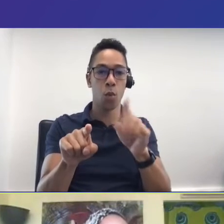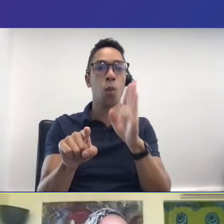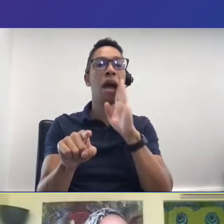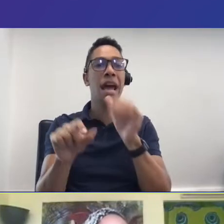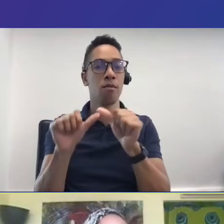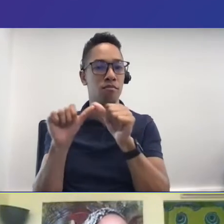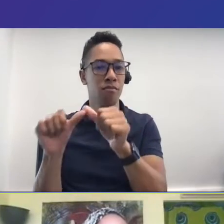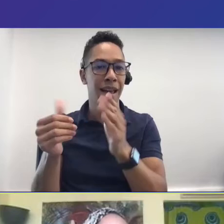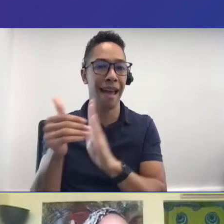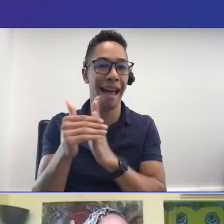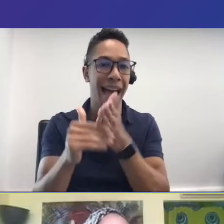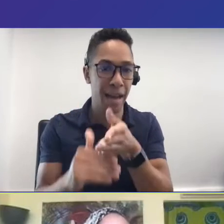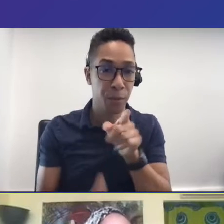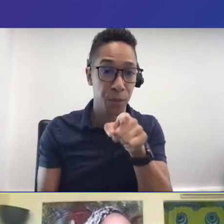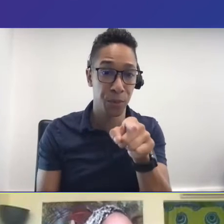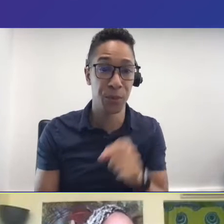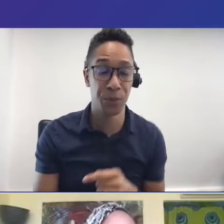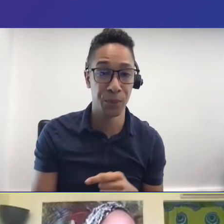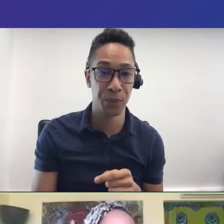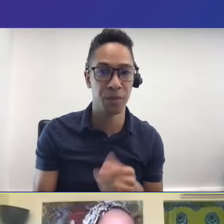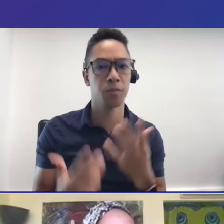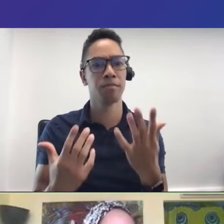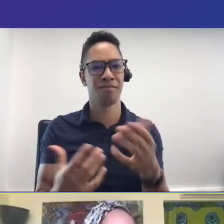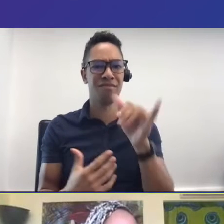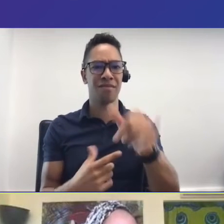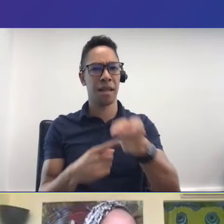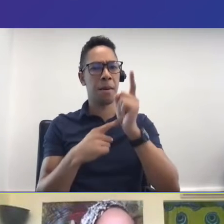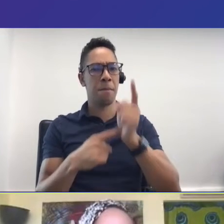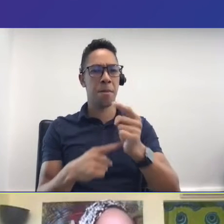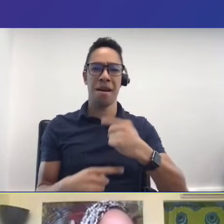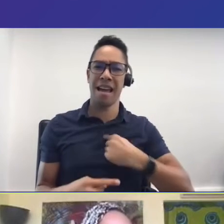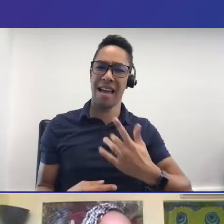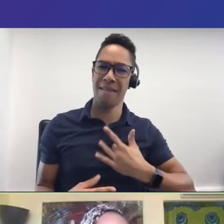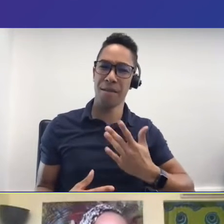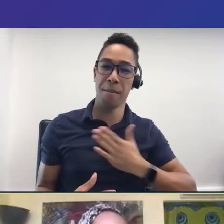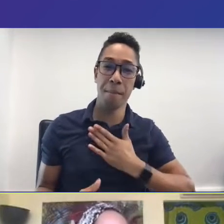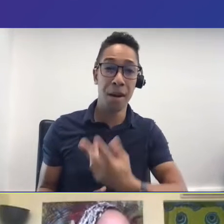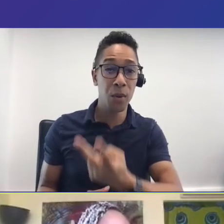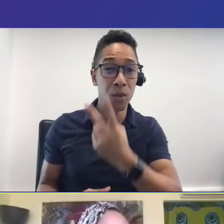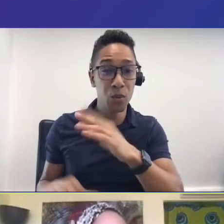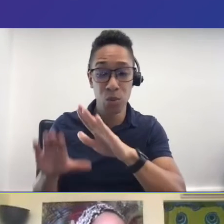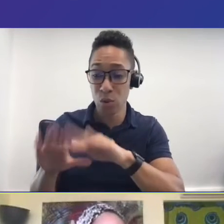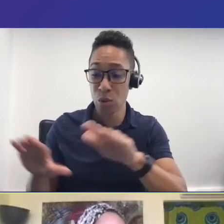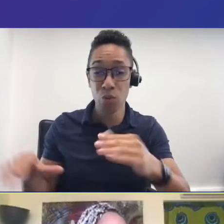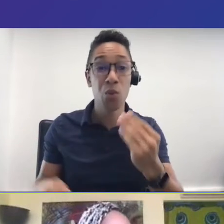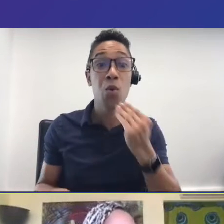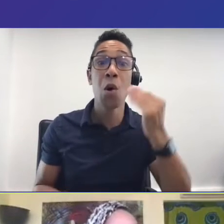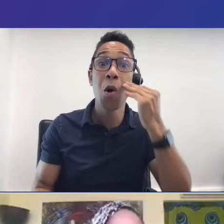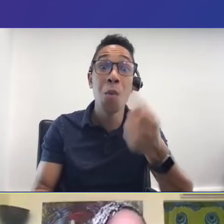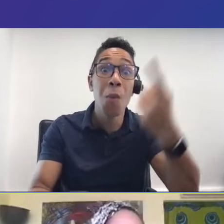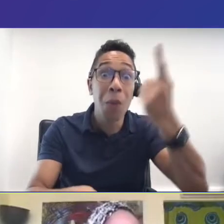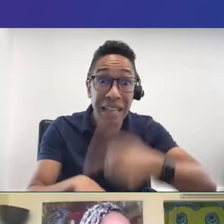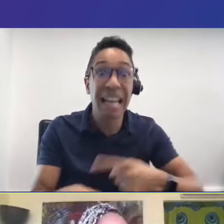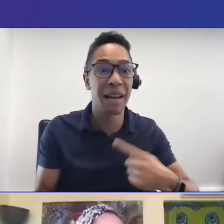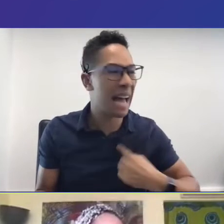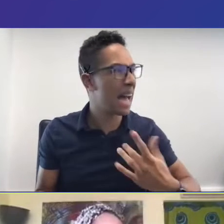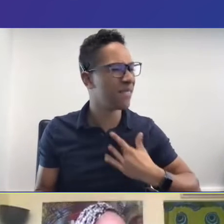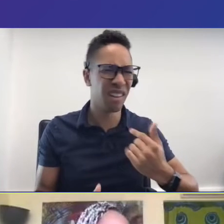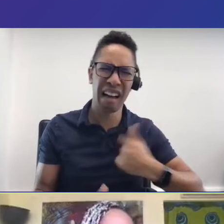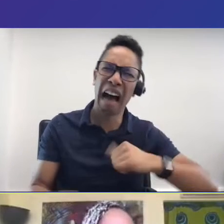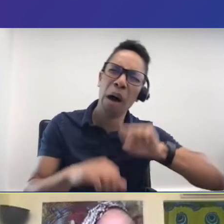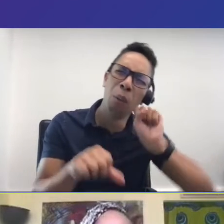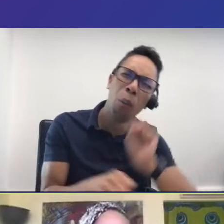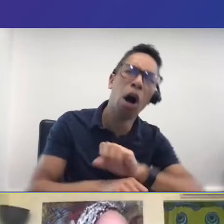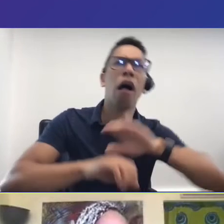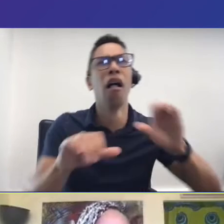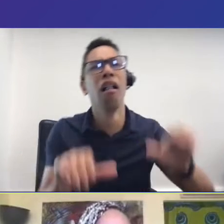had this moment where I was like, I just had like my 2 children. I was just at the house and I was like, I just worked so hard on my career. I just